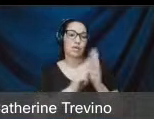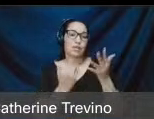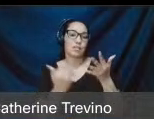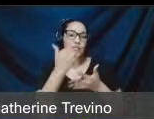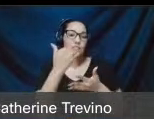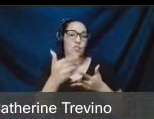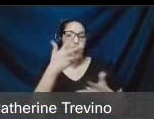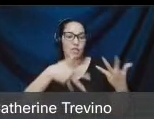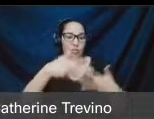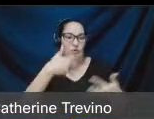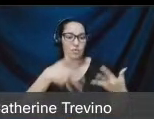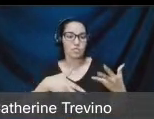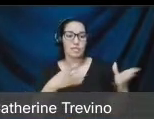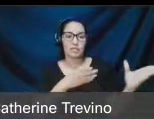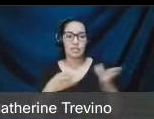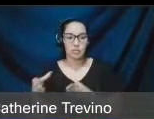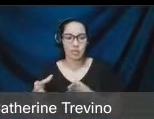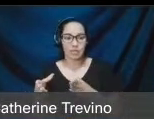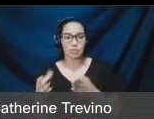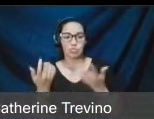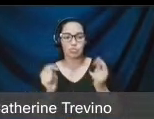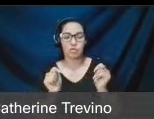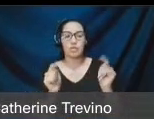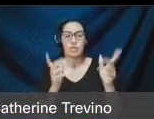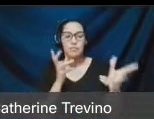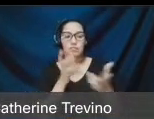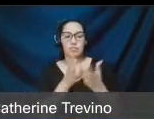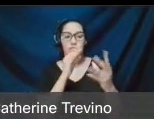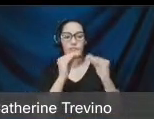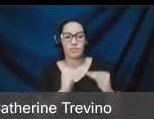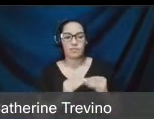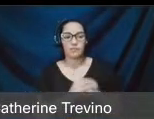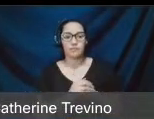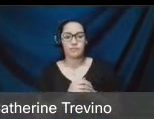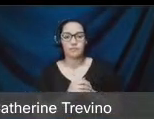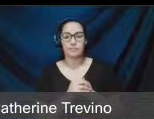their plans to mitigate these losses through instruction.